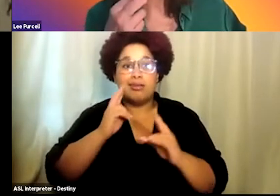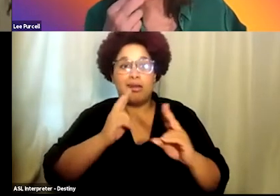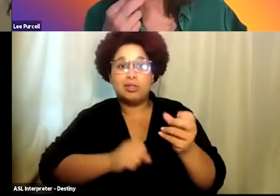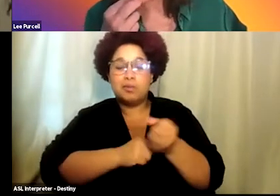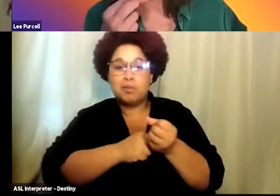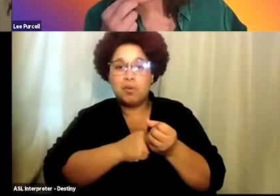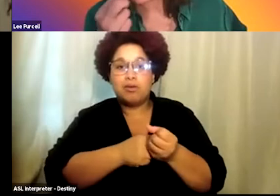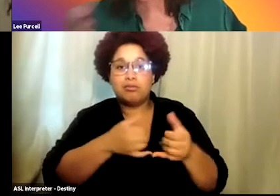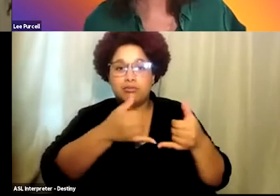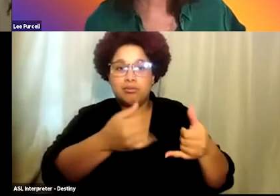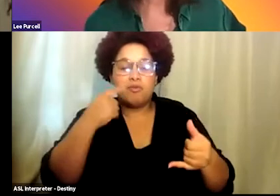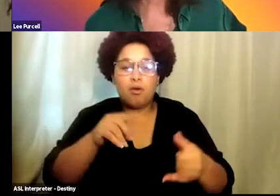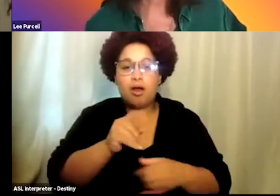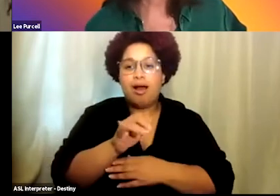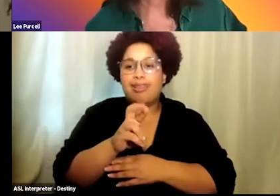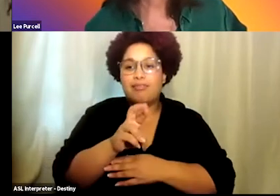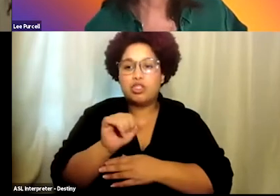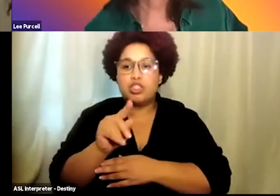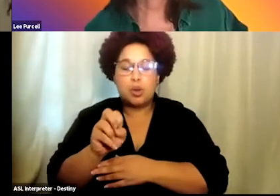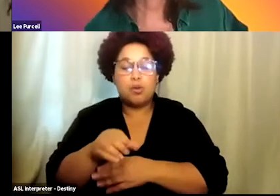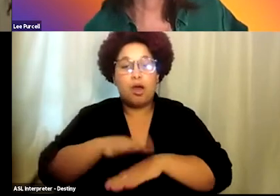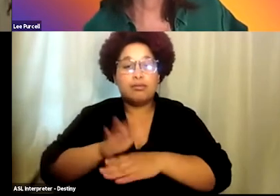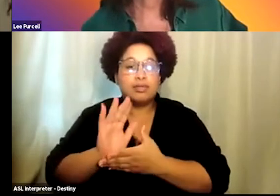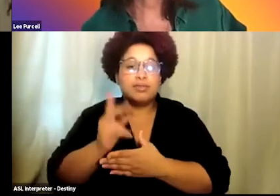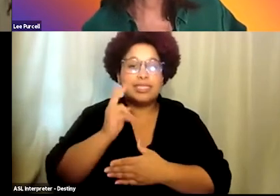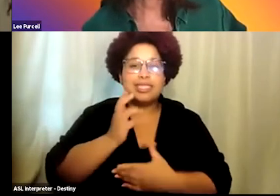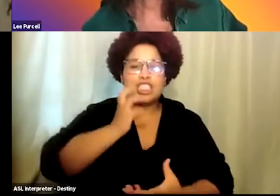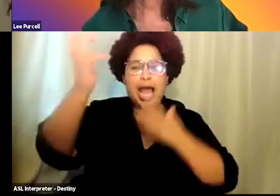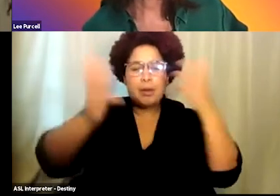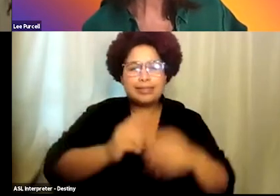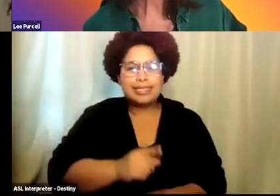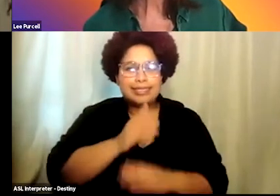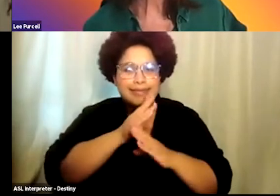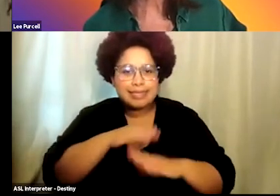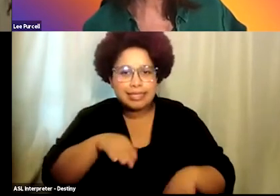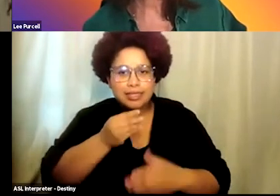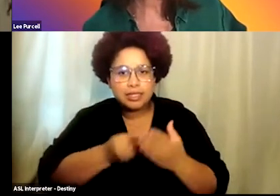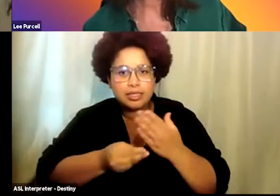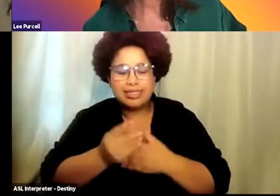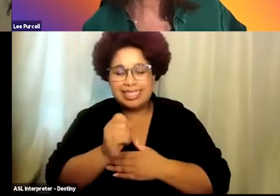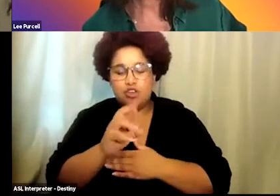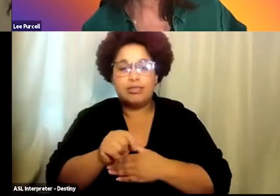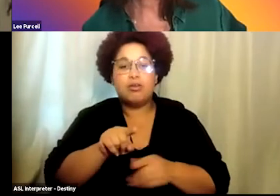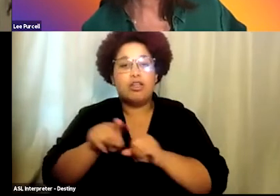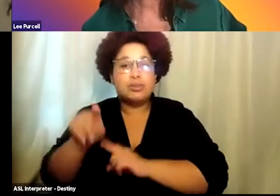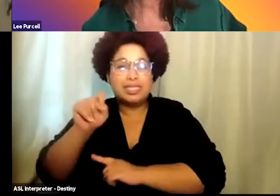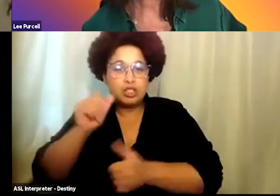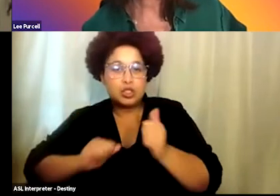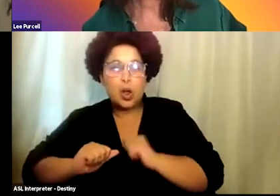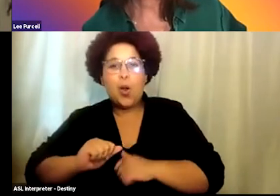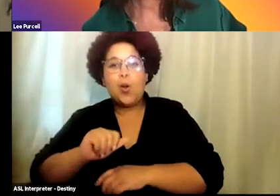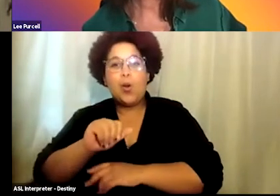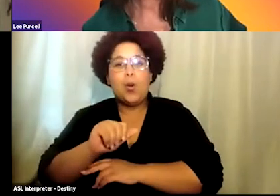U-Turn. On screen, she's appeared in Shouting Secrets, and her movies for television include Crazy Horse and Coyote